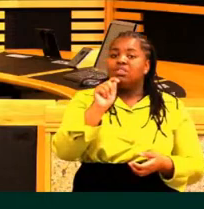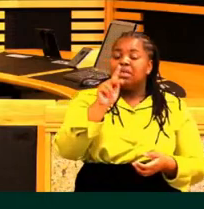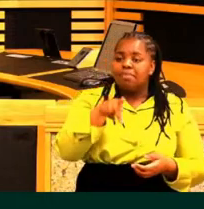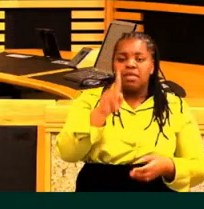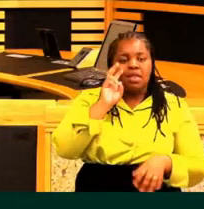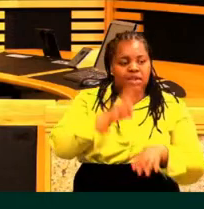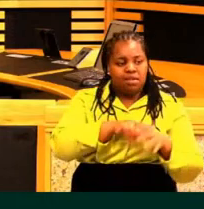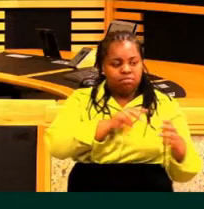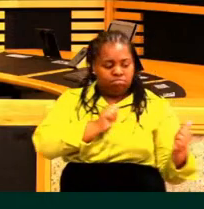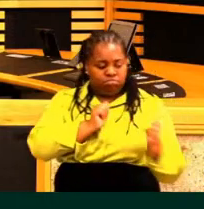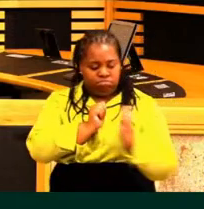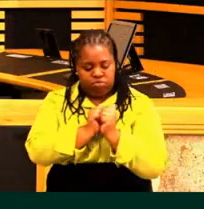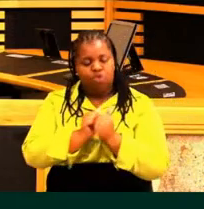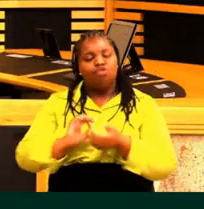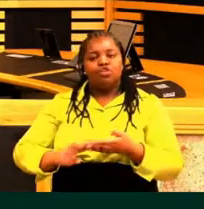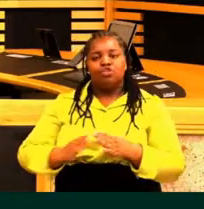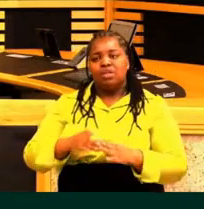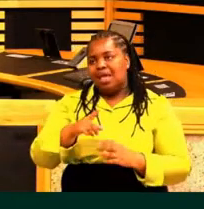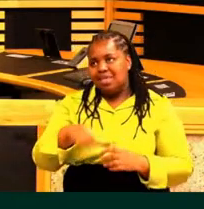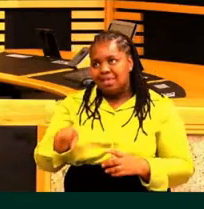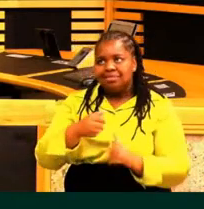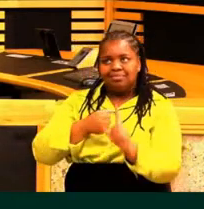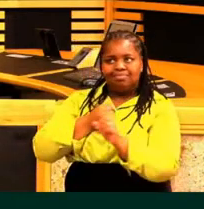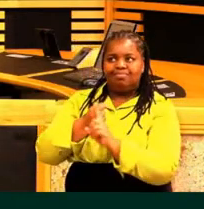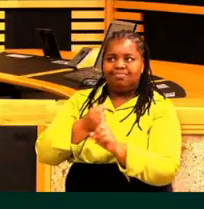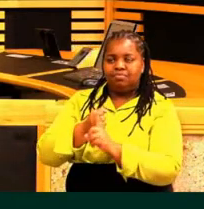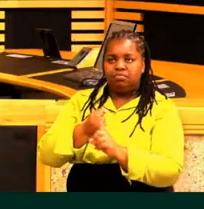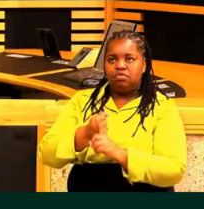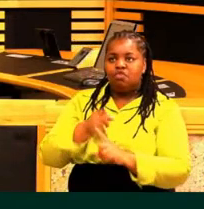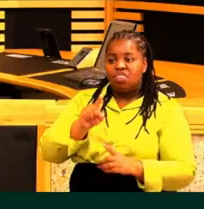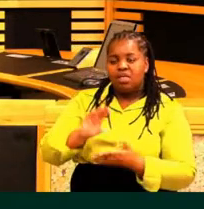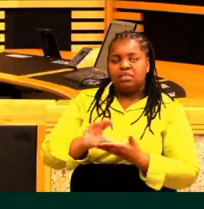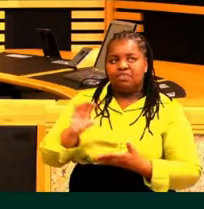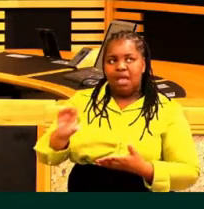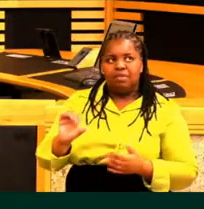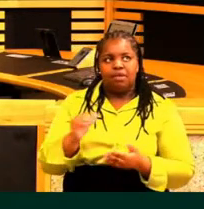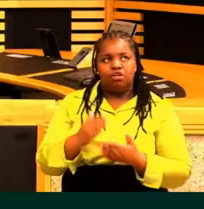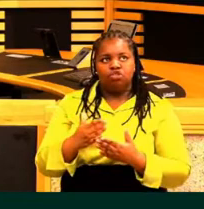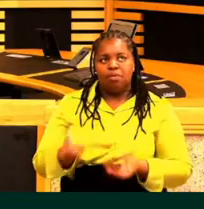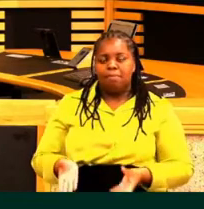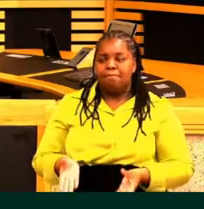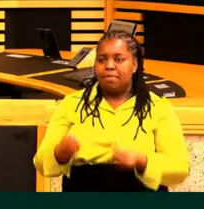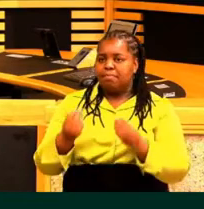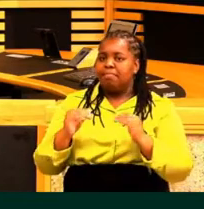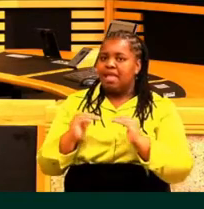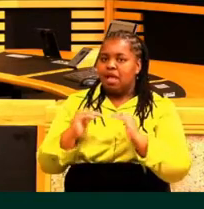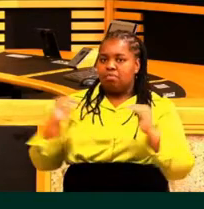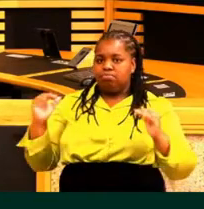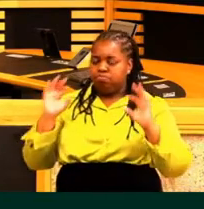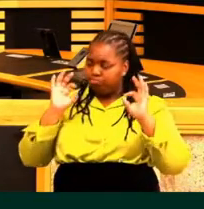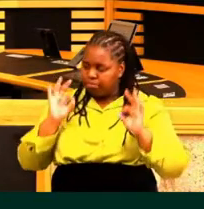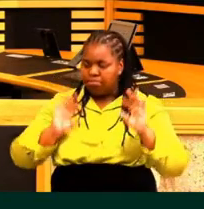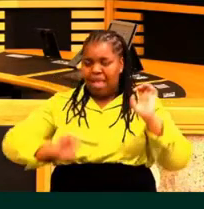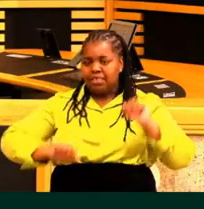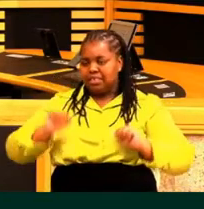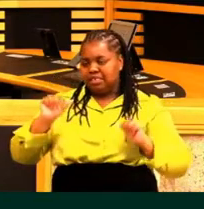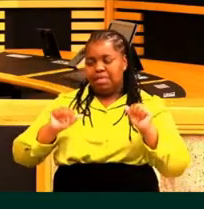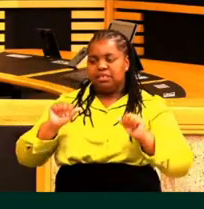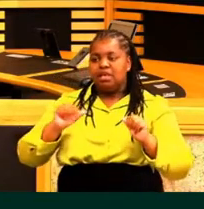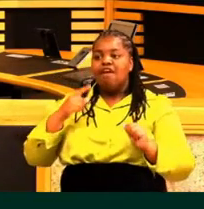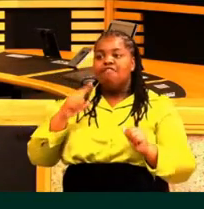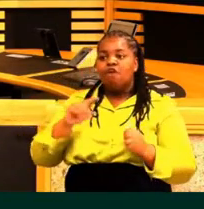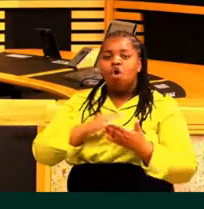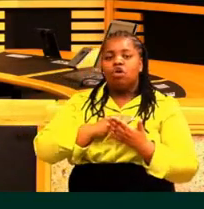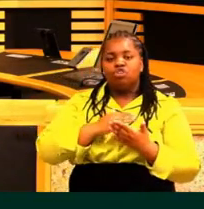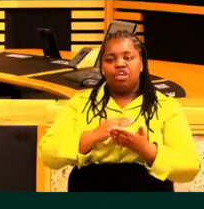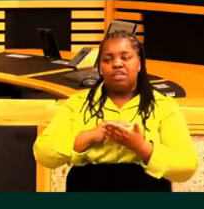partner with the Civil Society for ricorice advocacy on this fund and equally have a post-investment assessment um that is